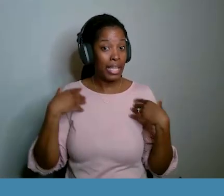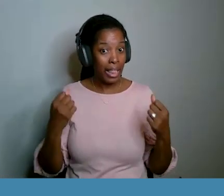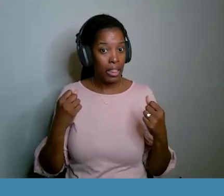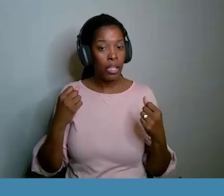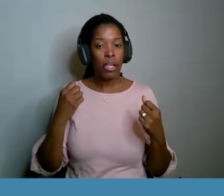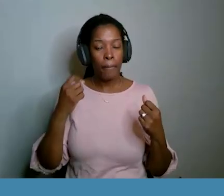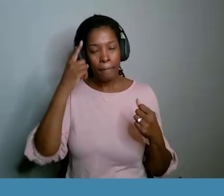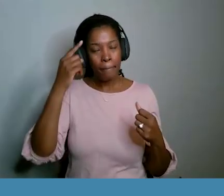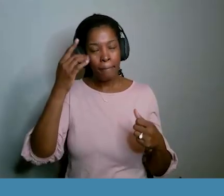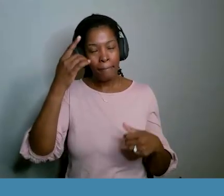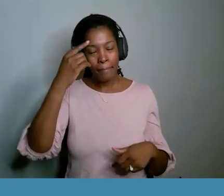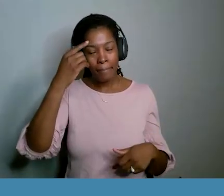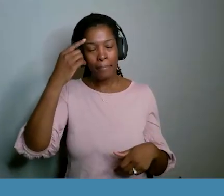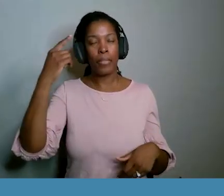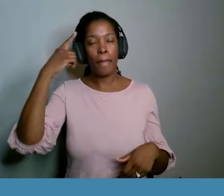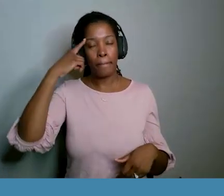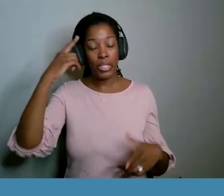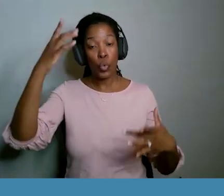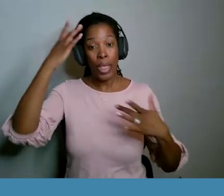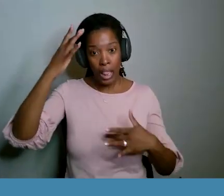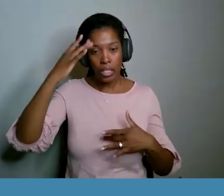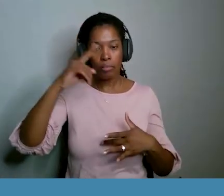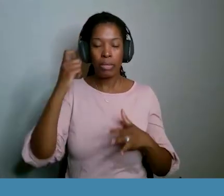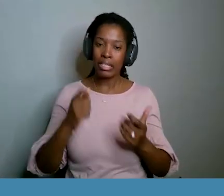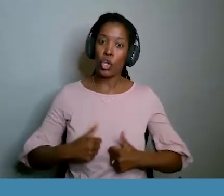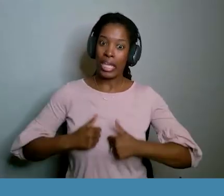community and providing those services.